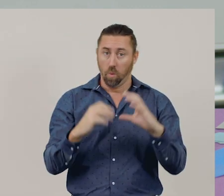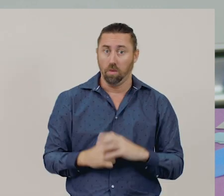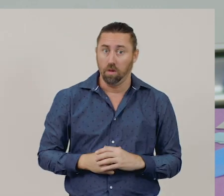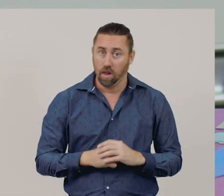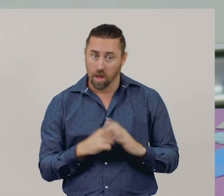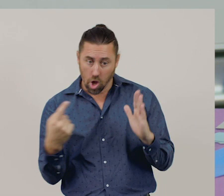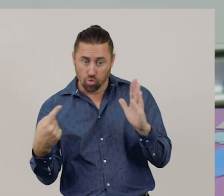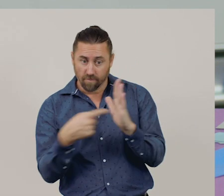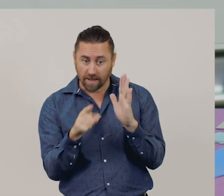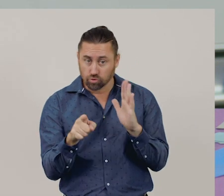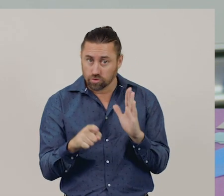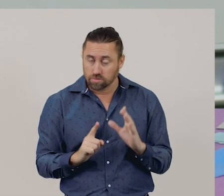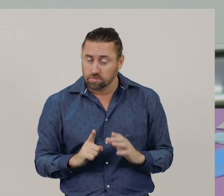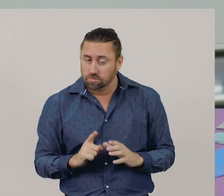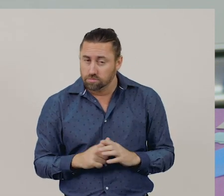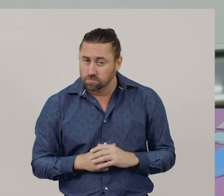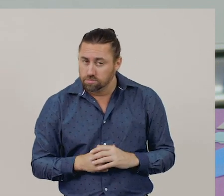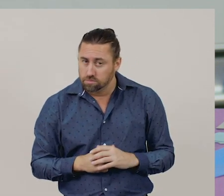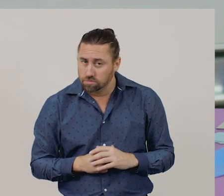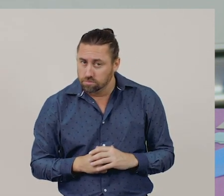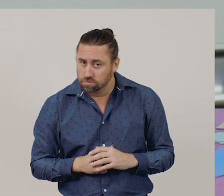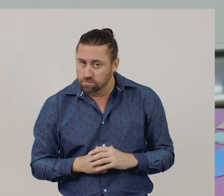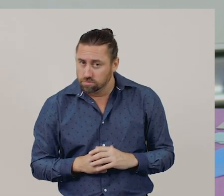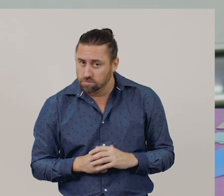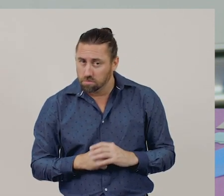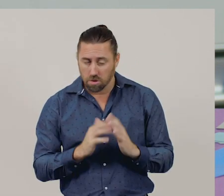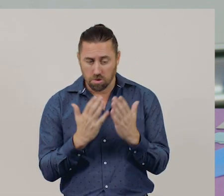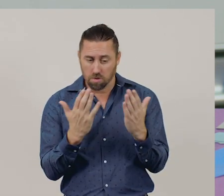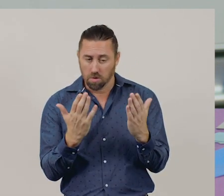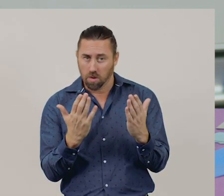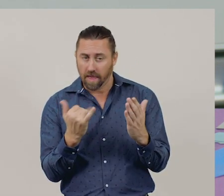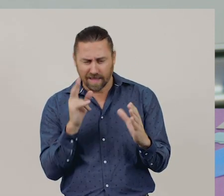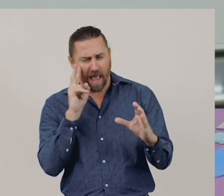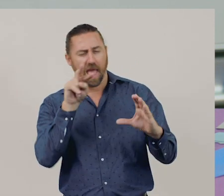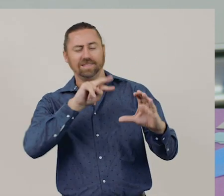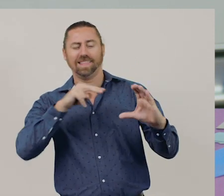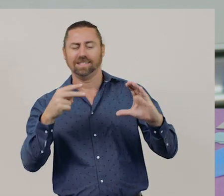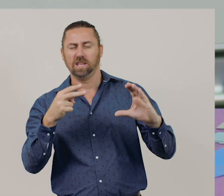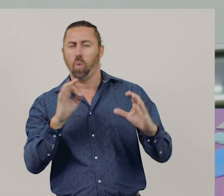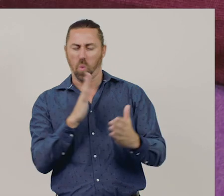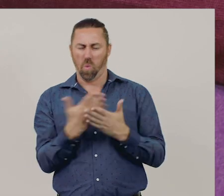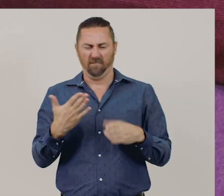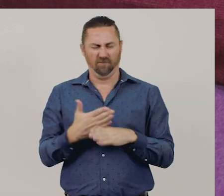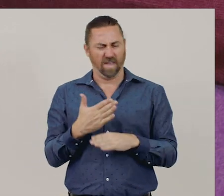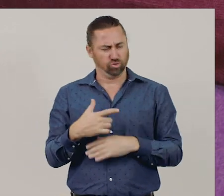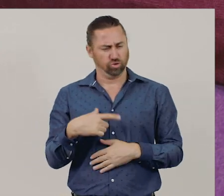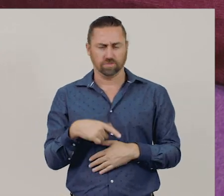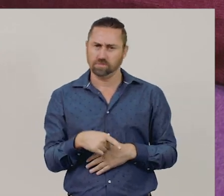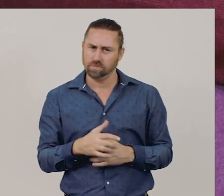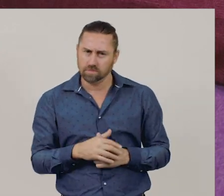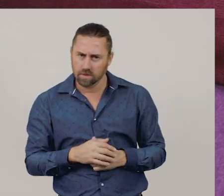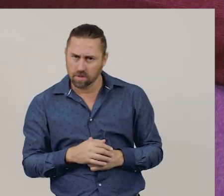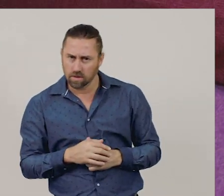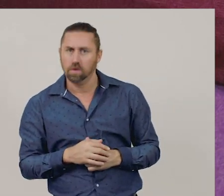it have reflection symmetry? Is the symmetry aesthetic or functional? The soccer ball